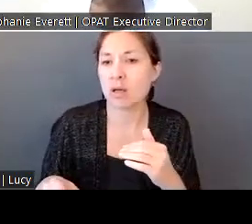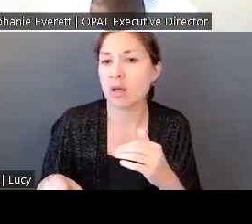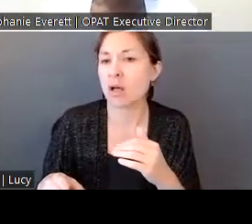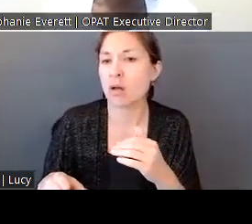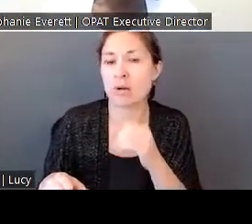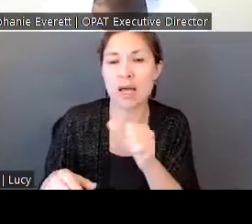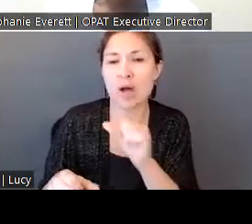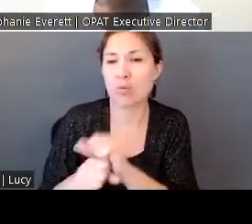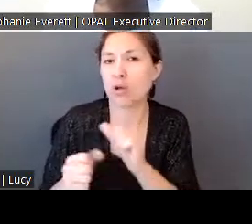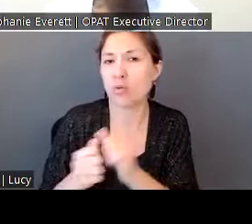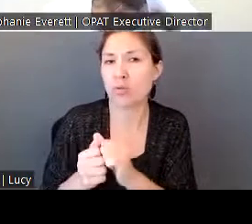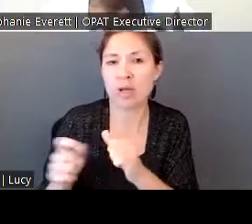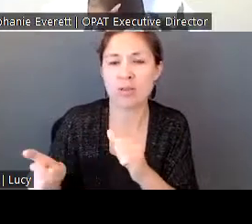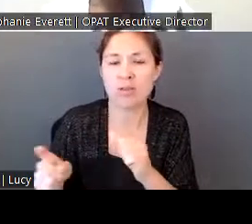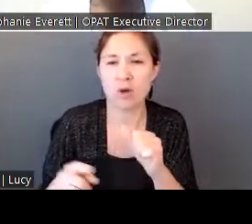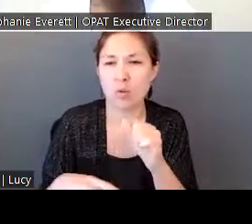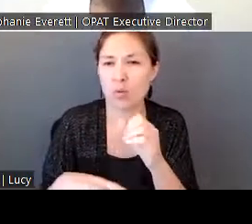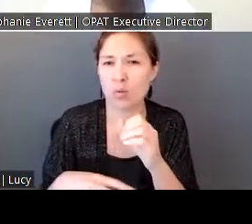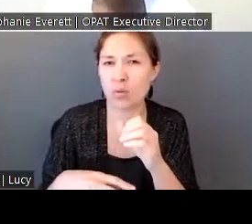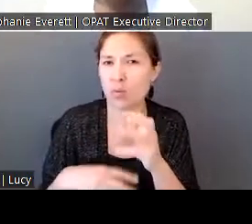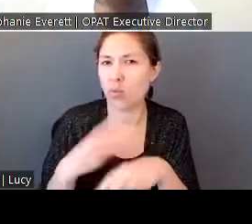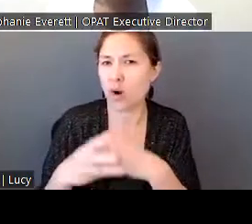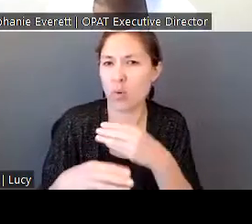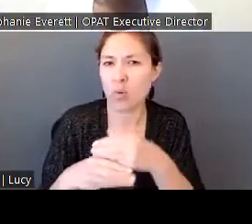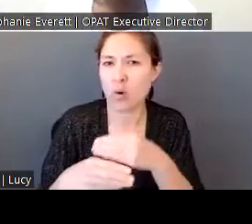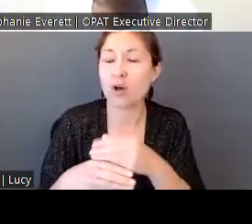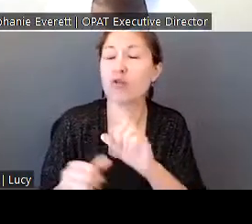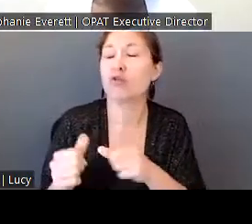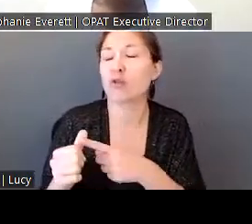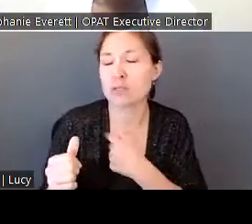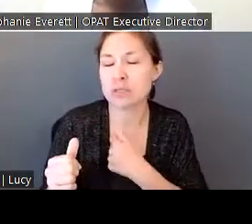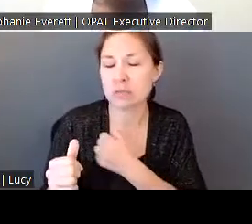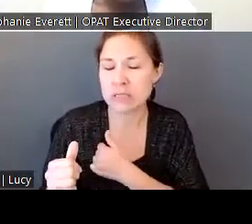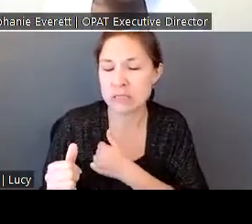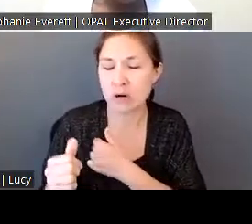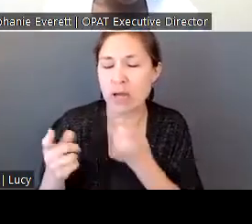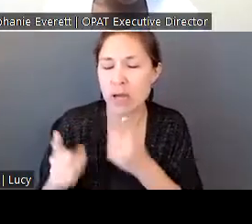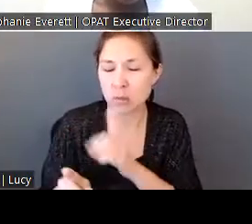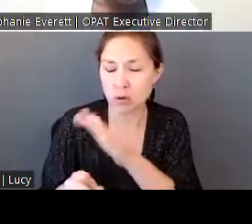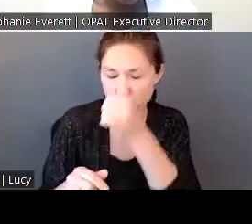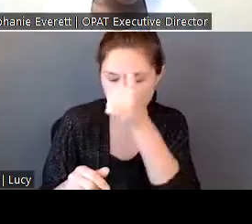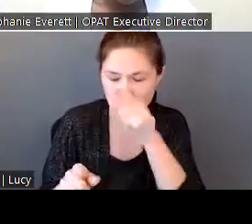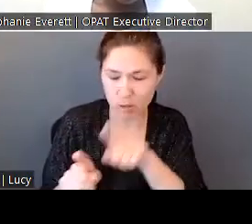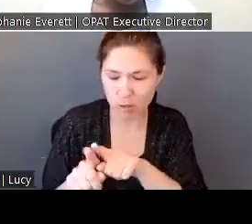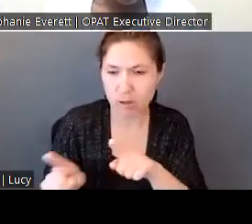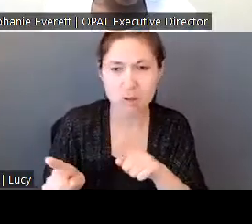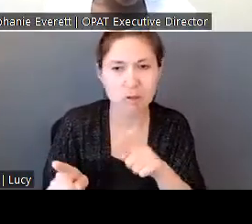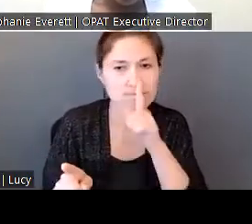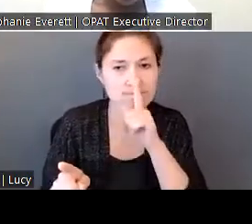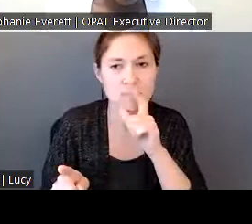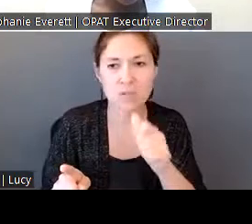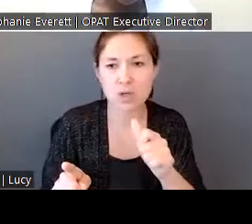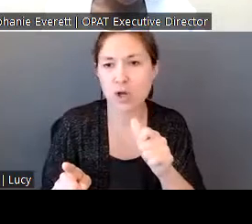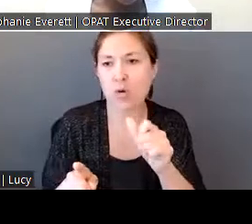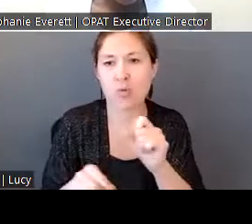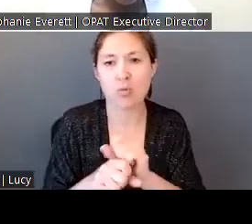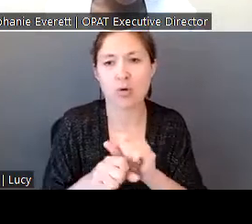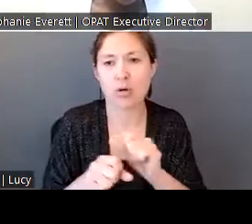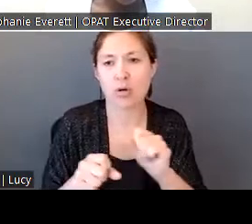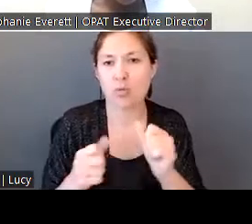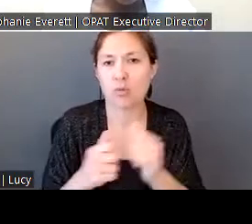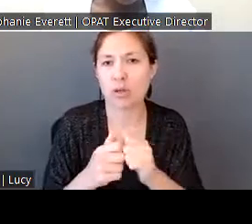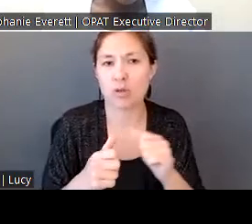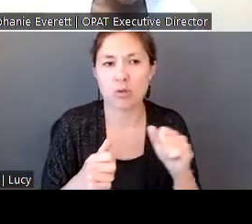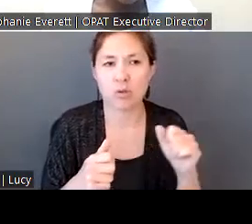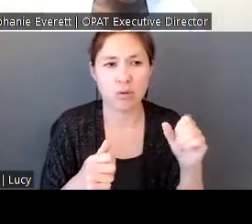all, I'm sorry to hear about your brother. No, we are not working with Woke Windows.